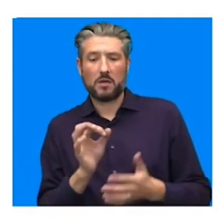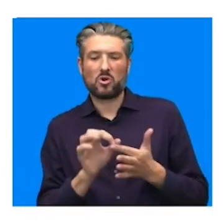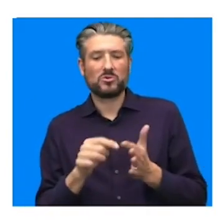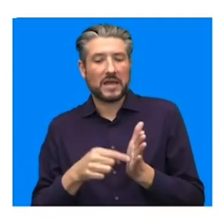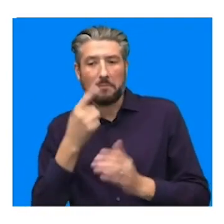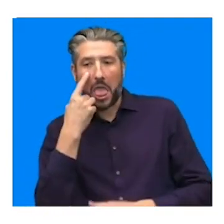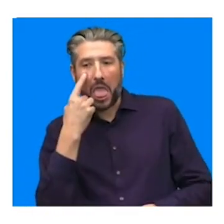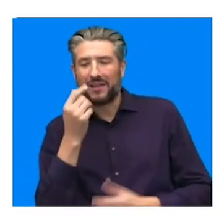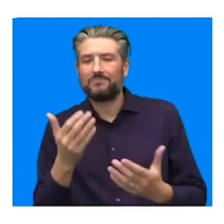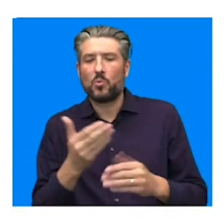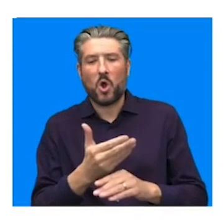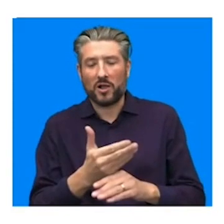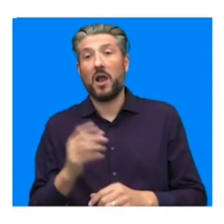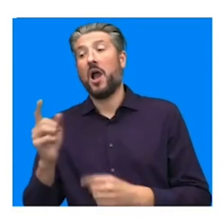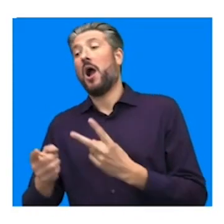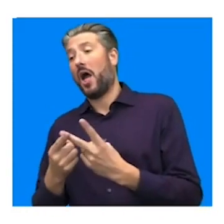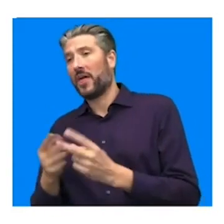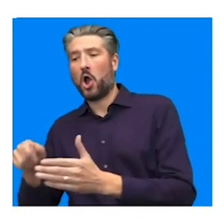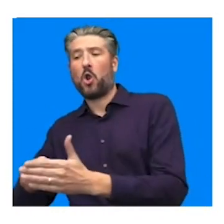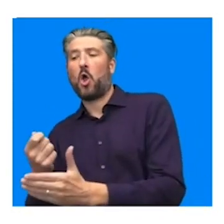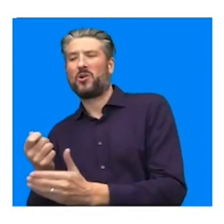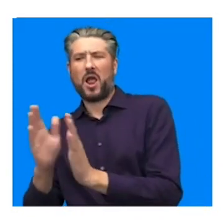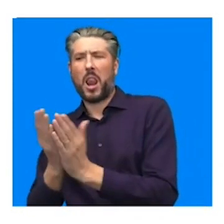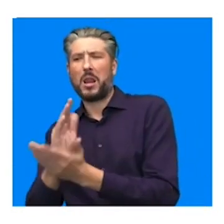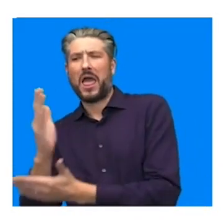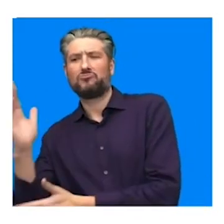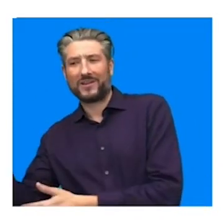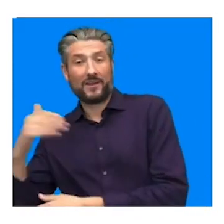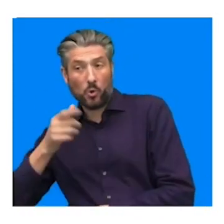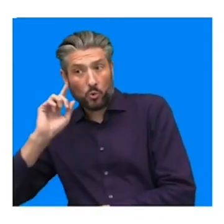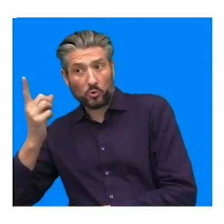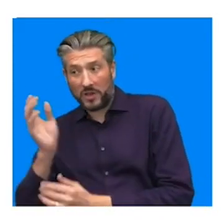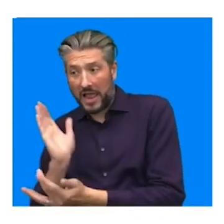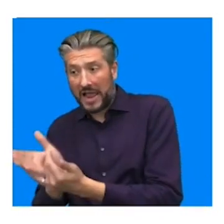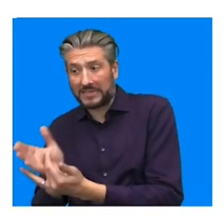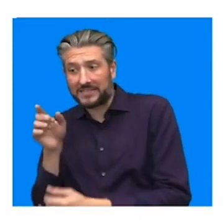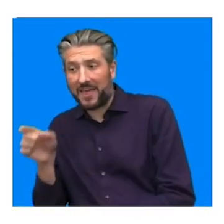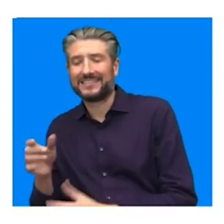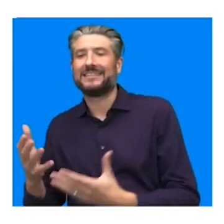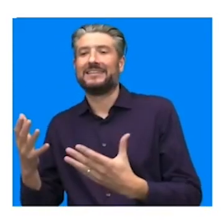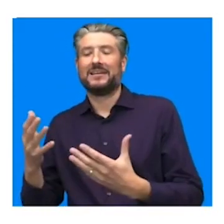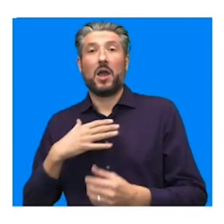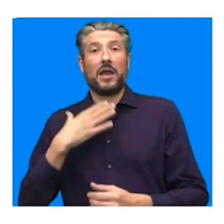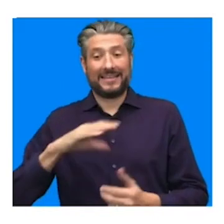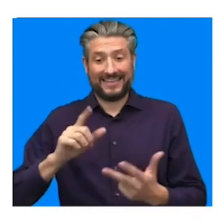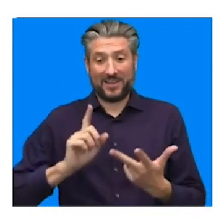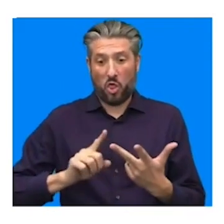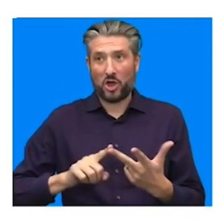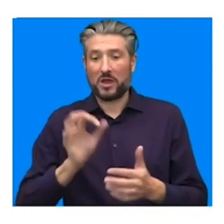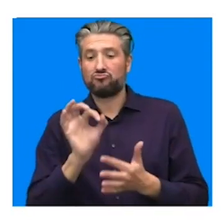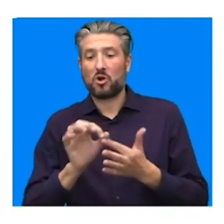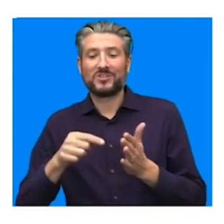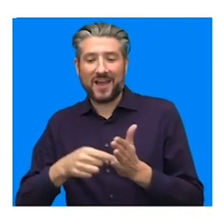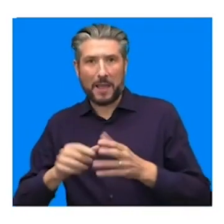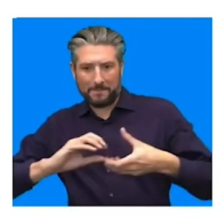in a library and unable to be reached. So we actually had to create a new prototype, which we hacked up based on Mahika's design